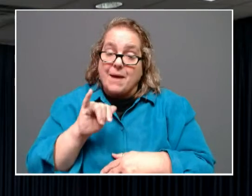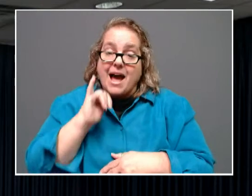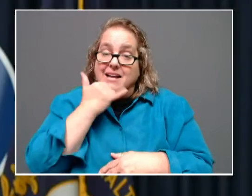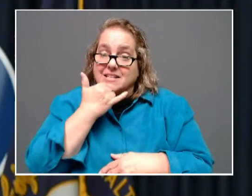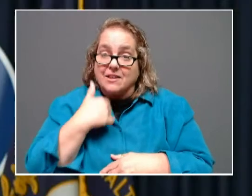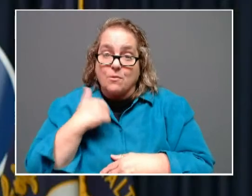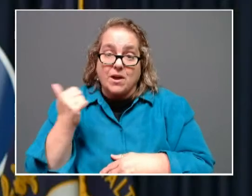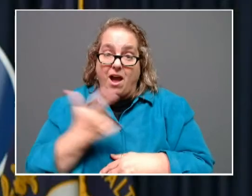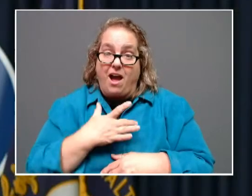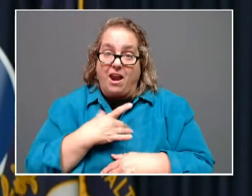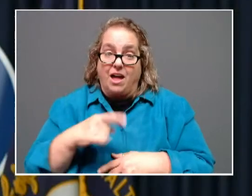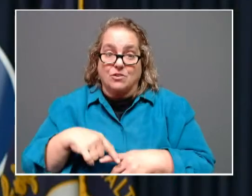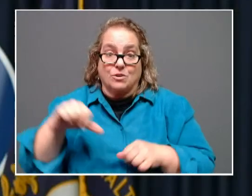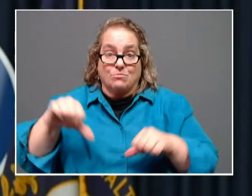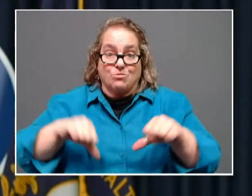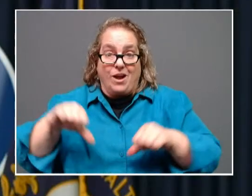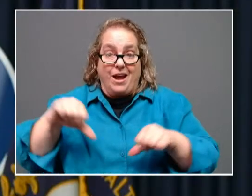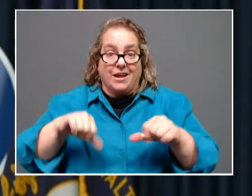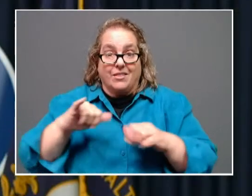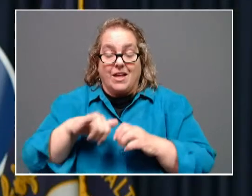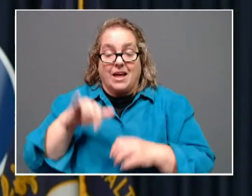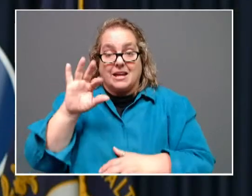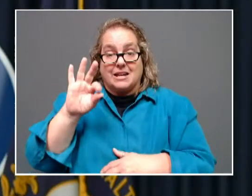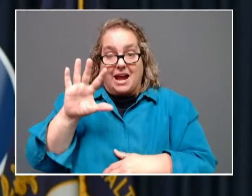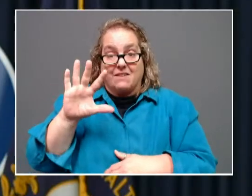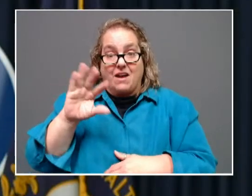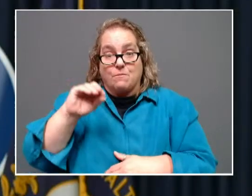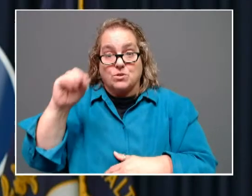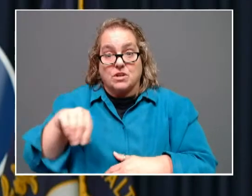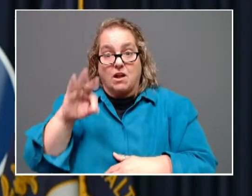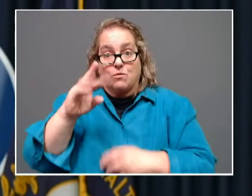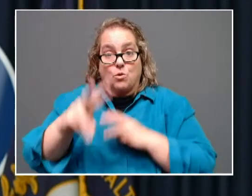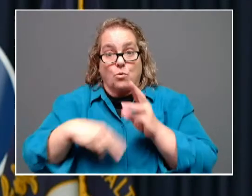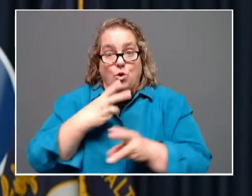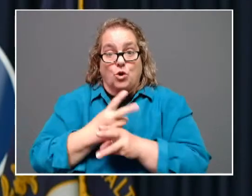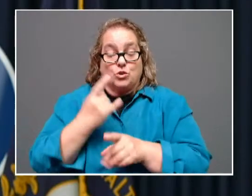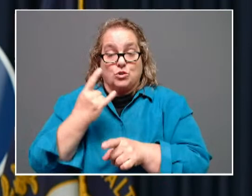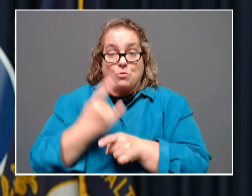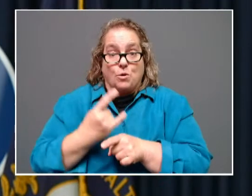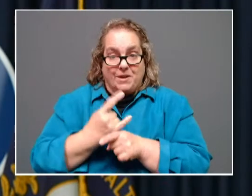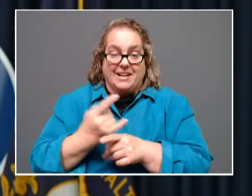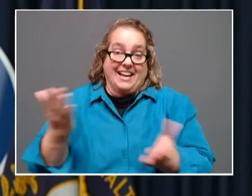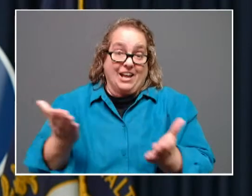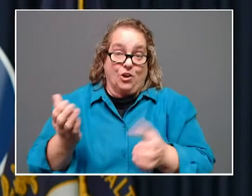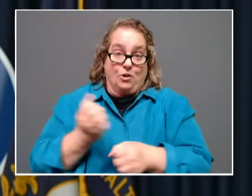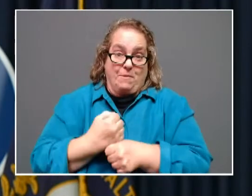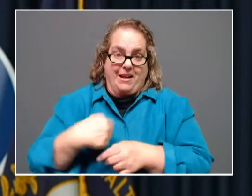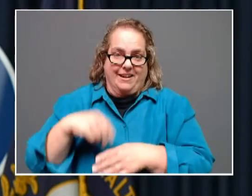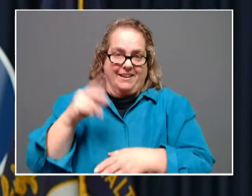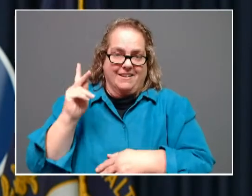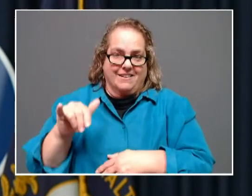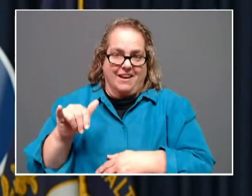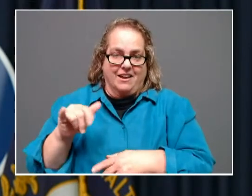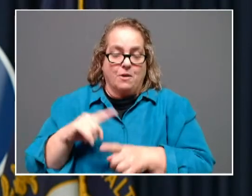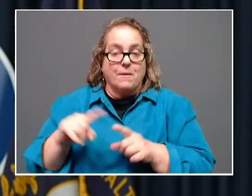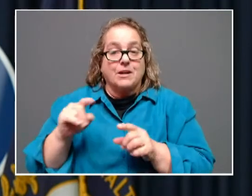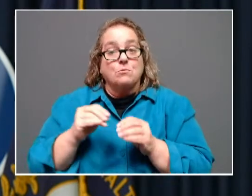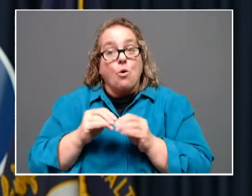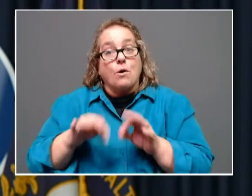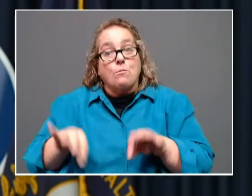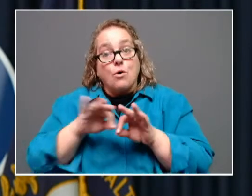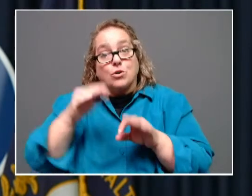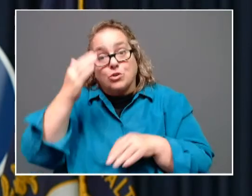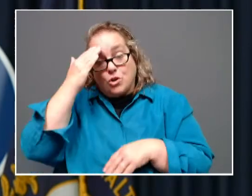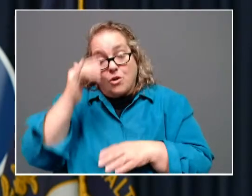that 95% of the world's bourbon is produced in Kentucky, but it's even more important to note that 100% of bourbon